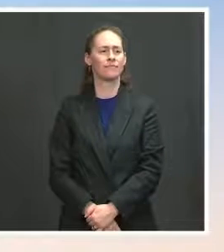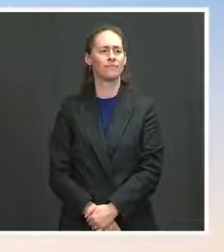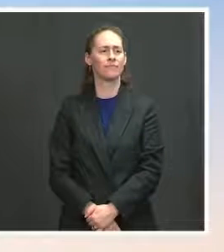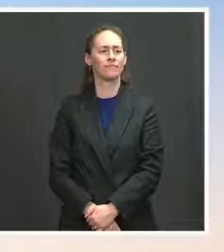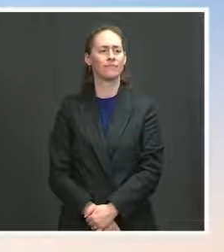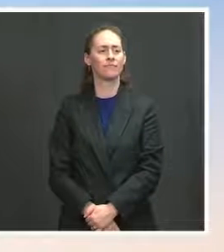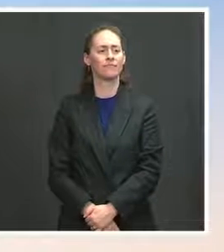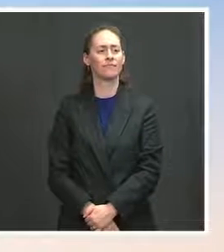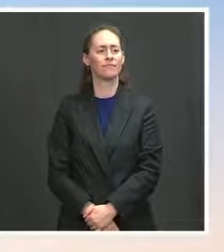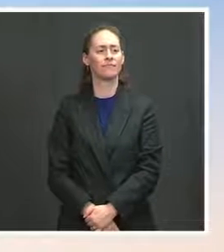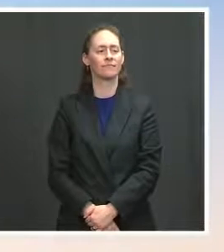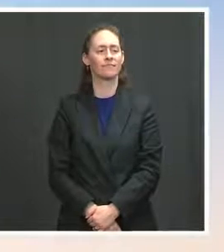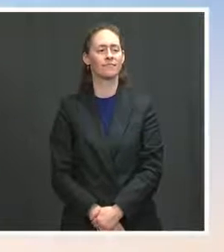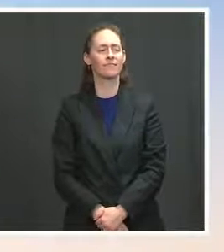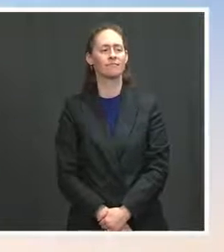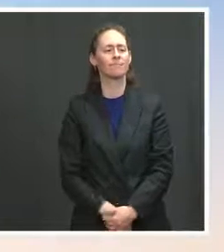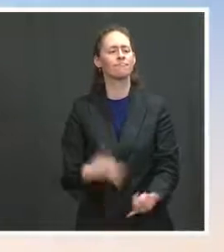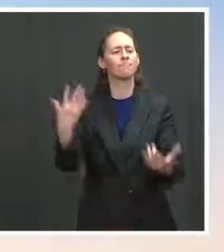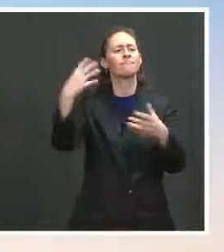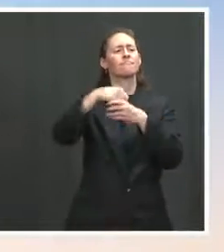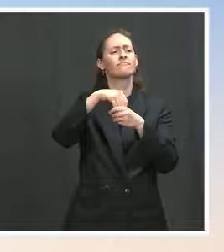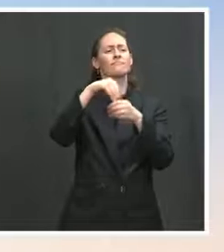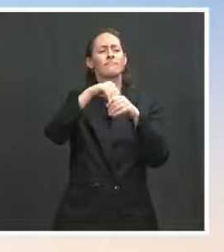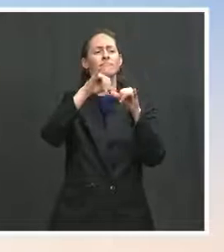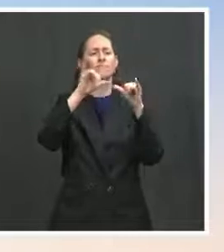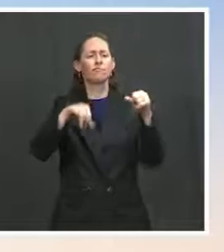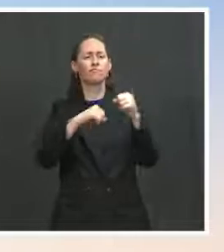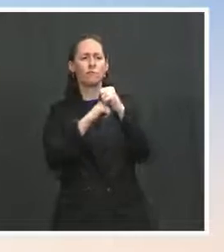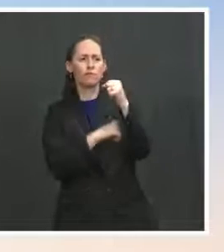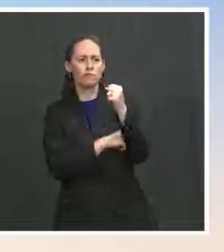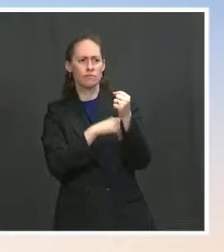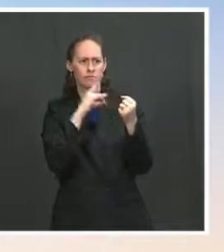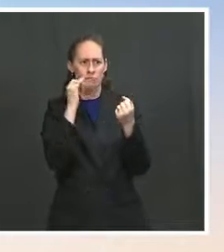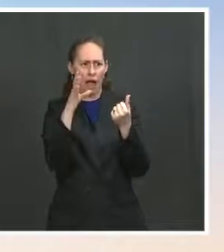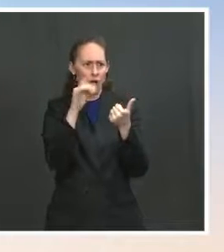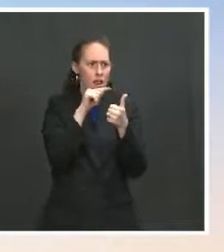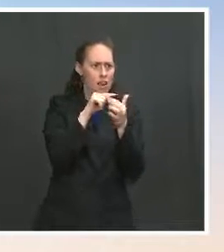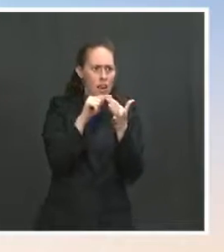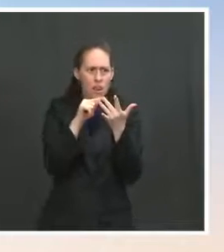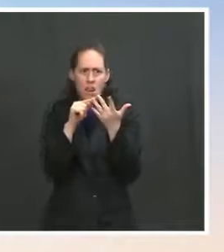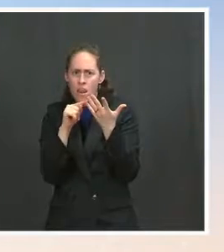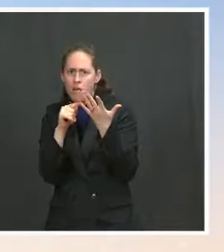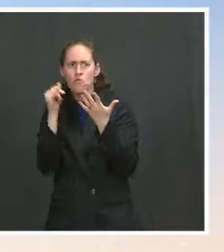He has so many pay-fors. It's not necessary to raise the corporate tax or